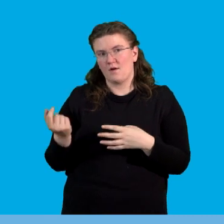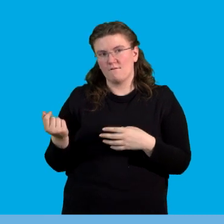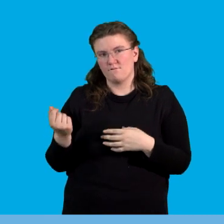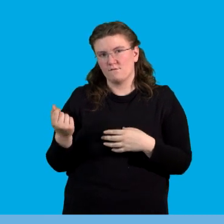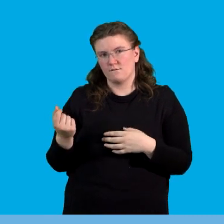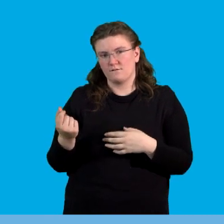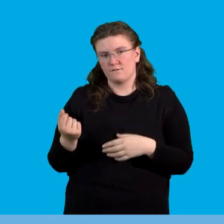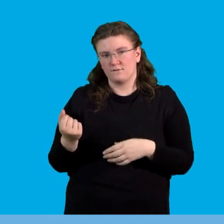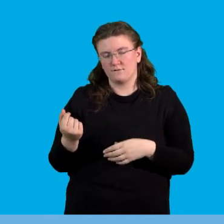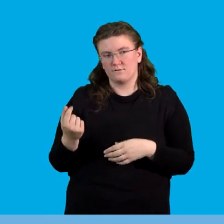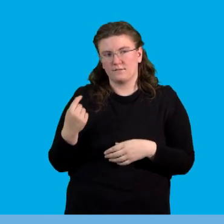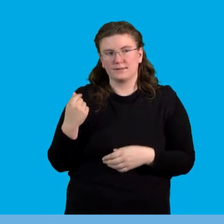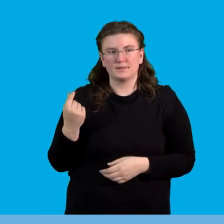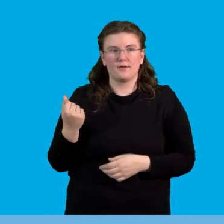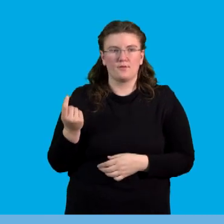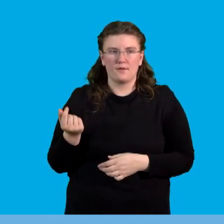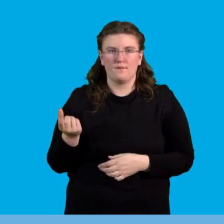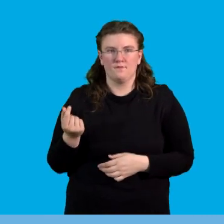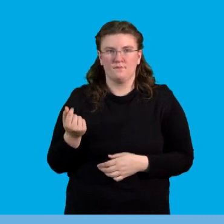tariff